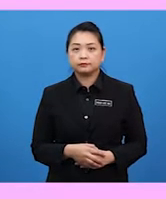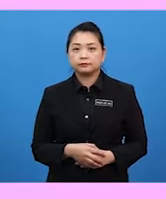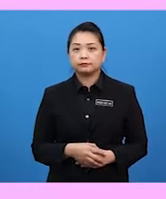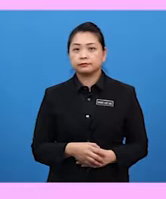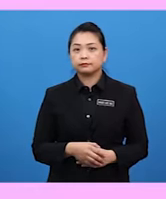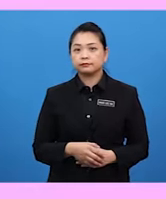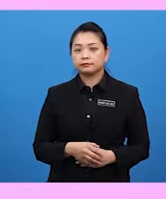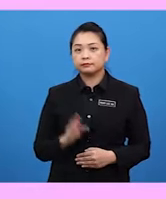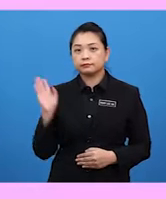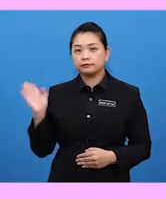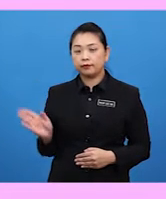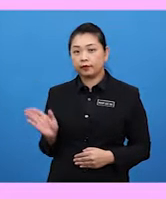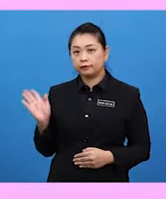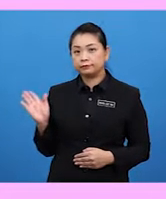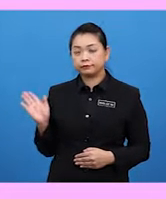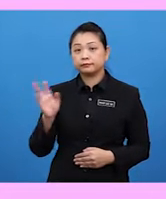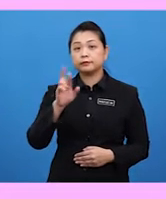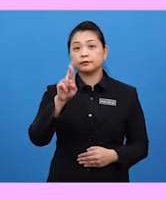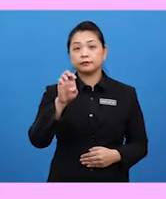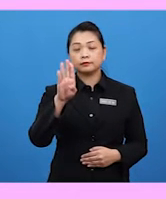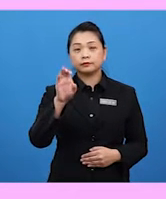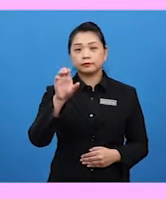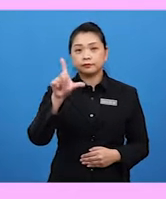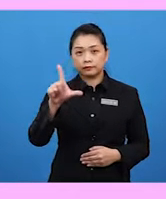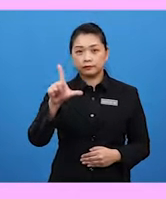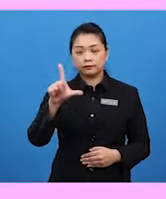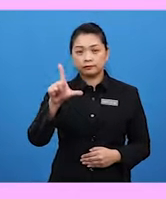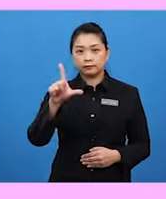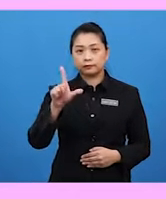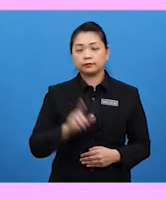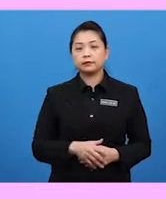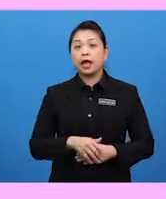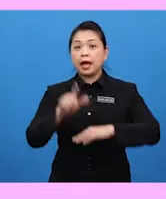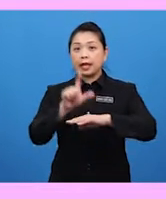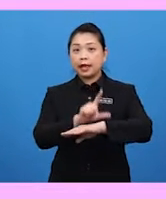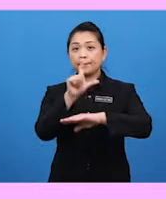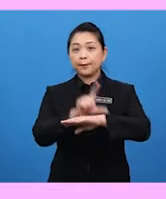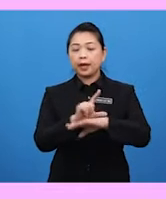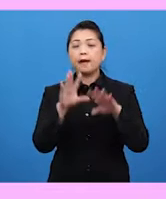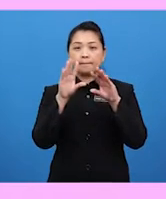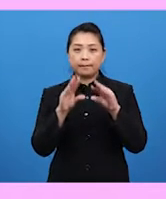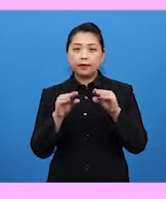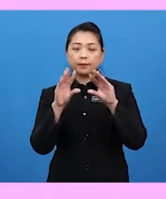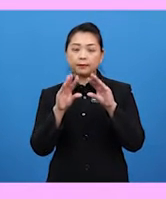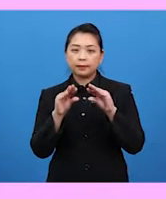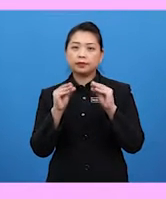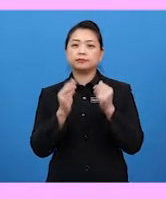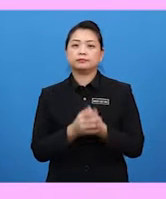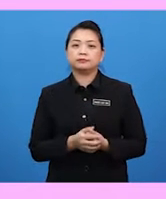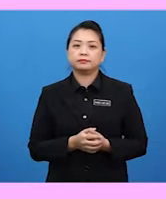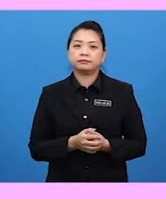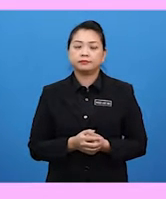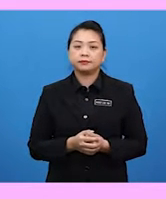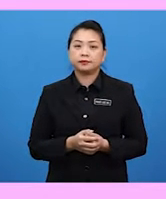Rebel, go against or disobedient, lamb, mild-mannered,